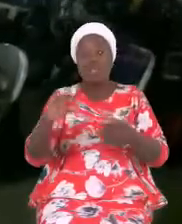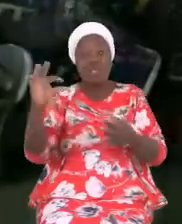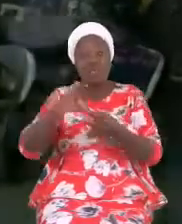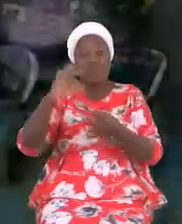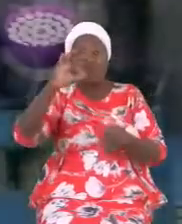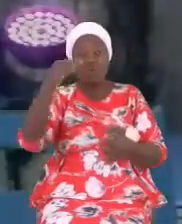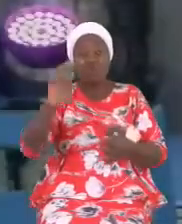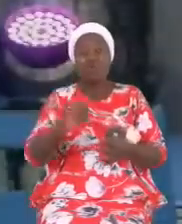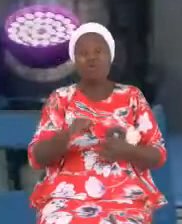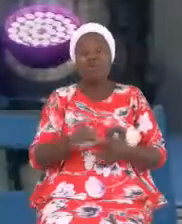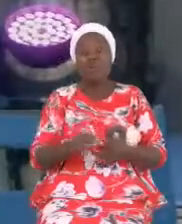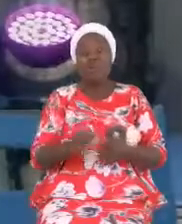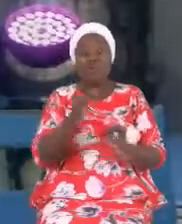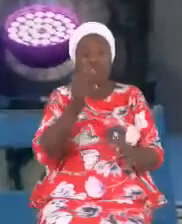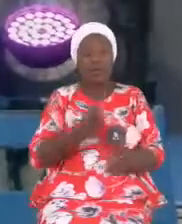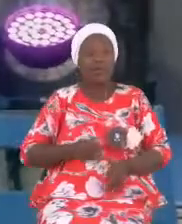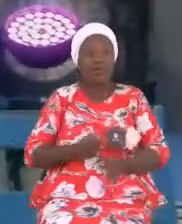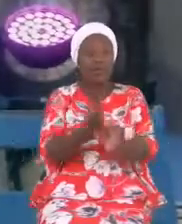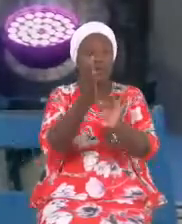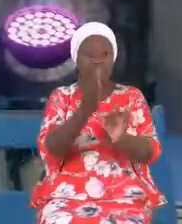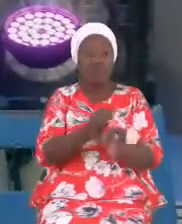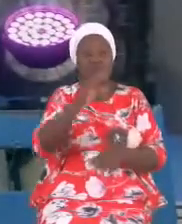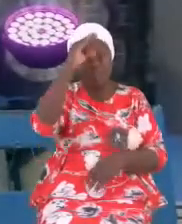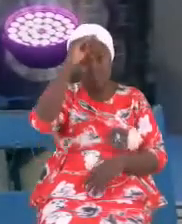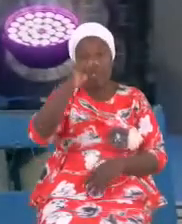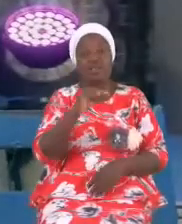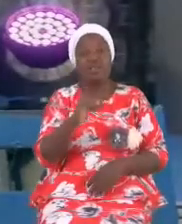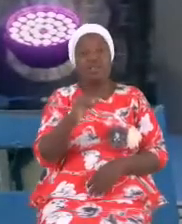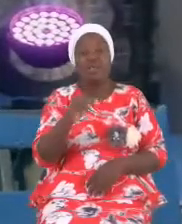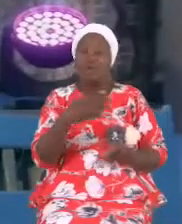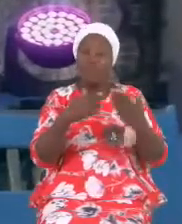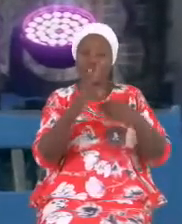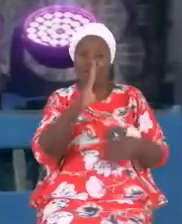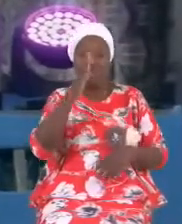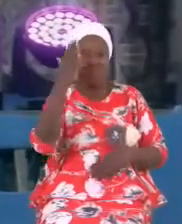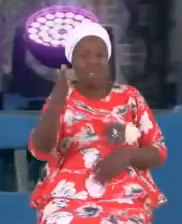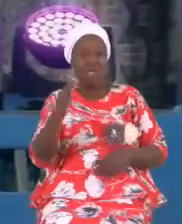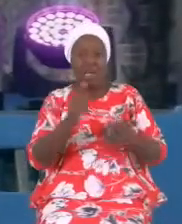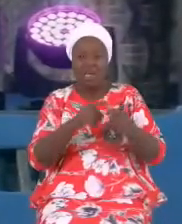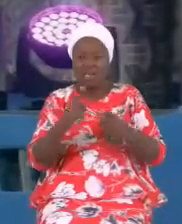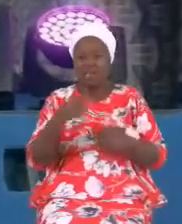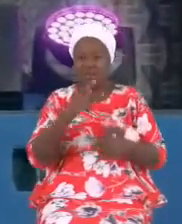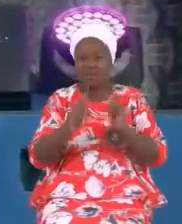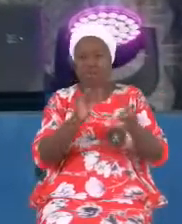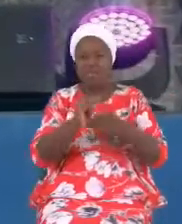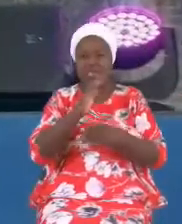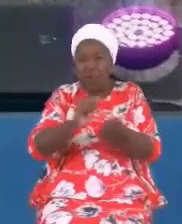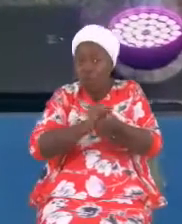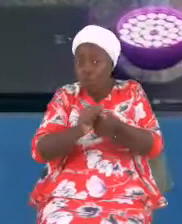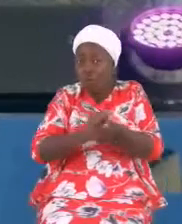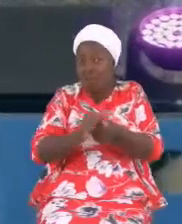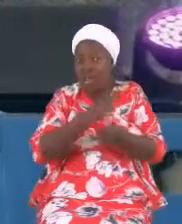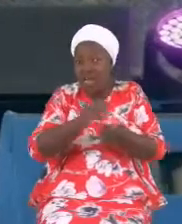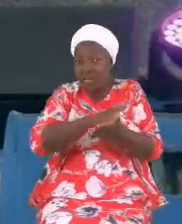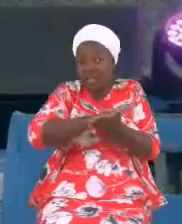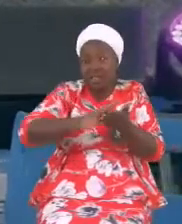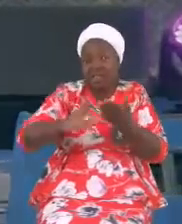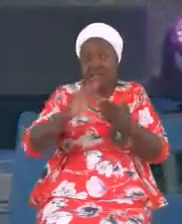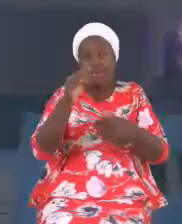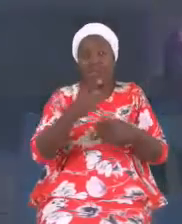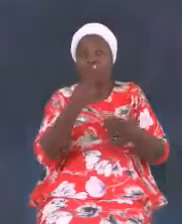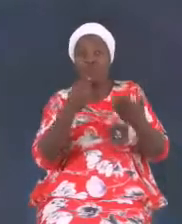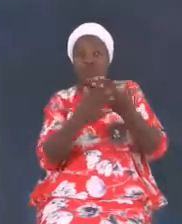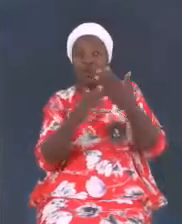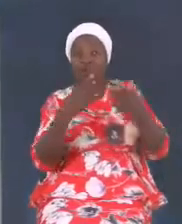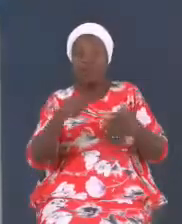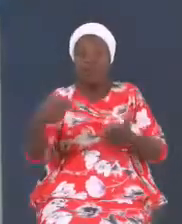just men made perfect. The people who are washed and cleansed by the blood of the Lamb, those